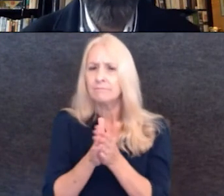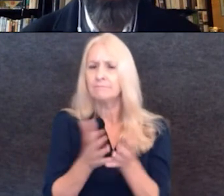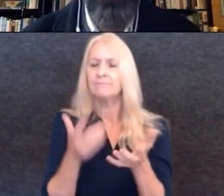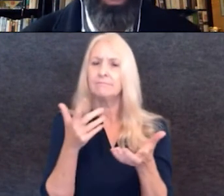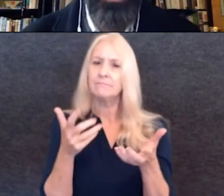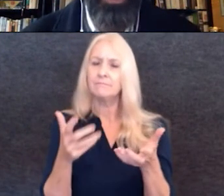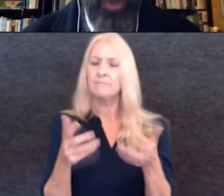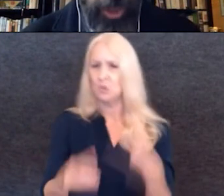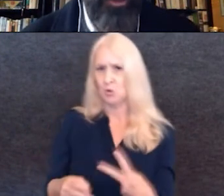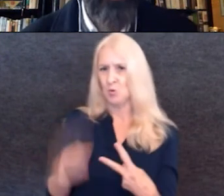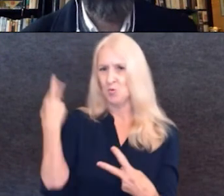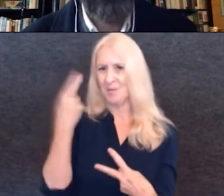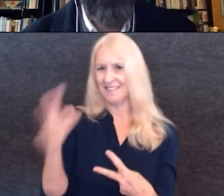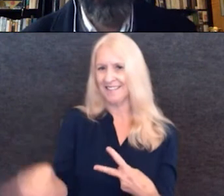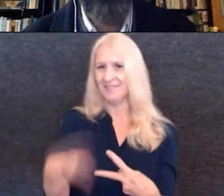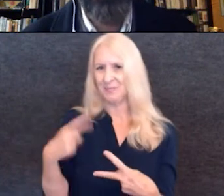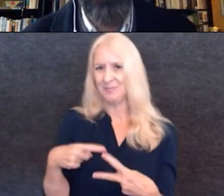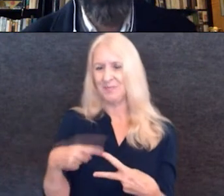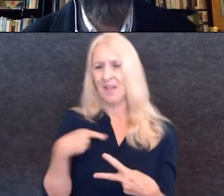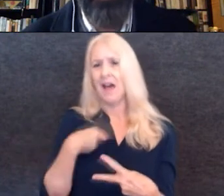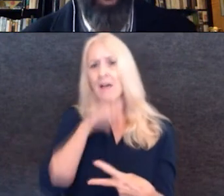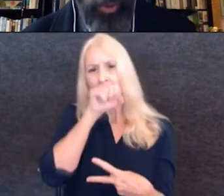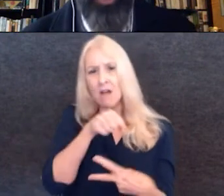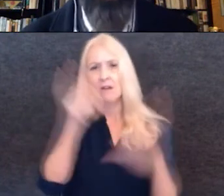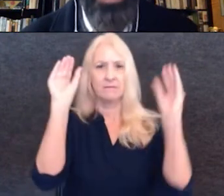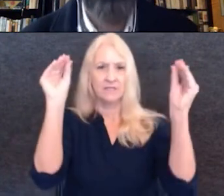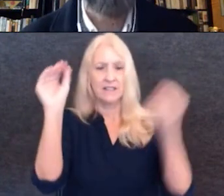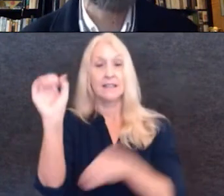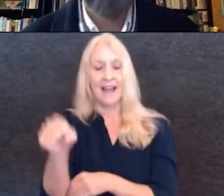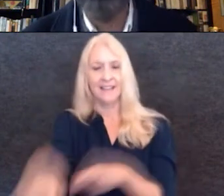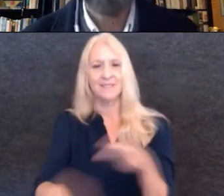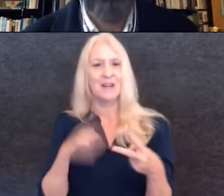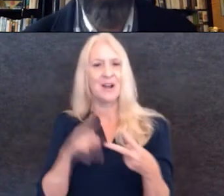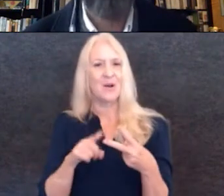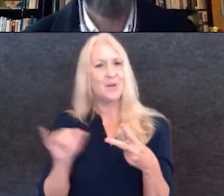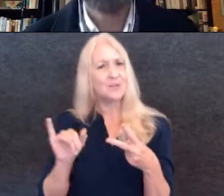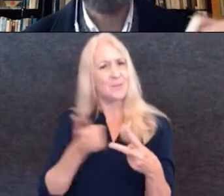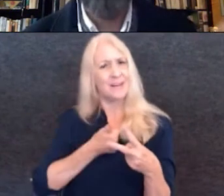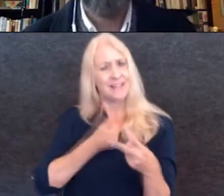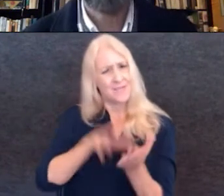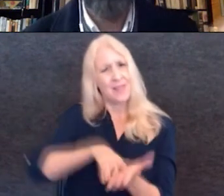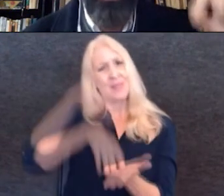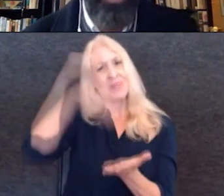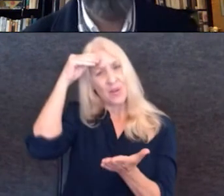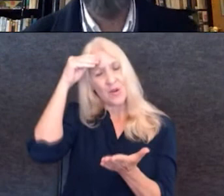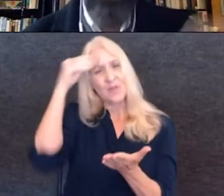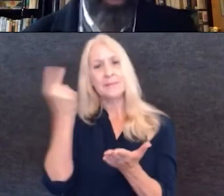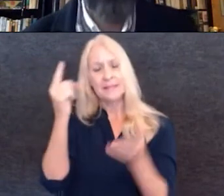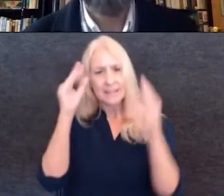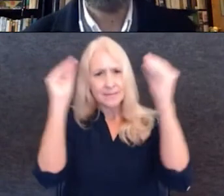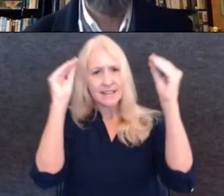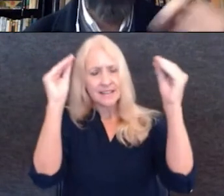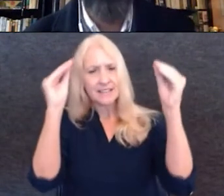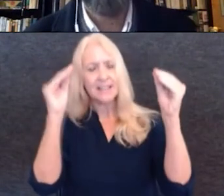things. It's because I do love to teach, but I also realized that I was learning so much by teaching this